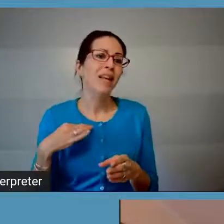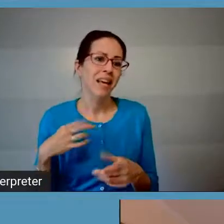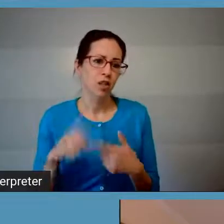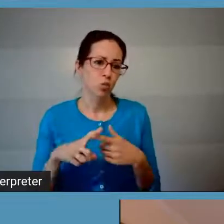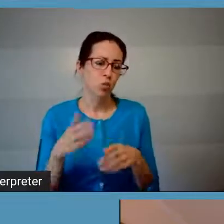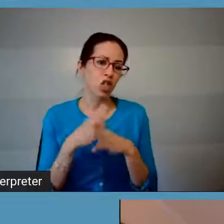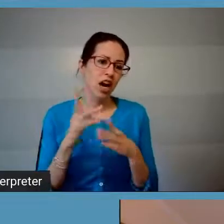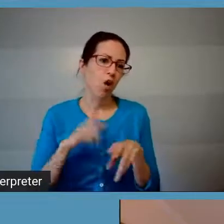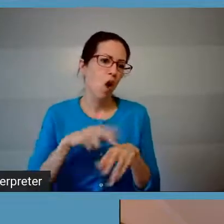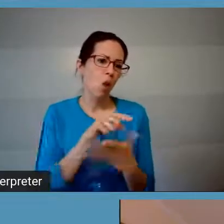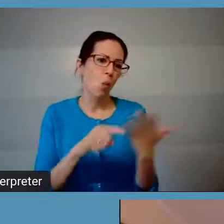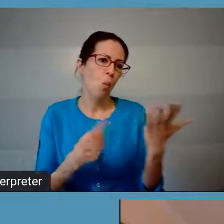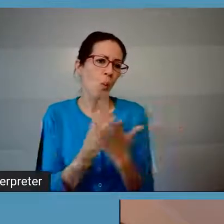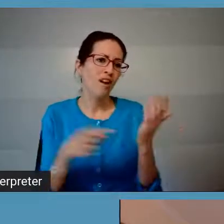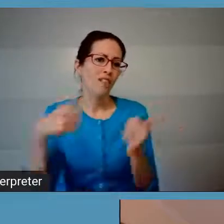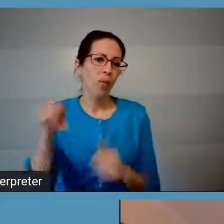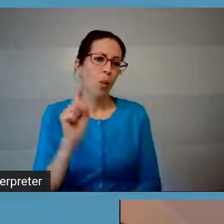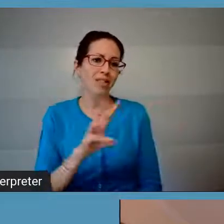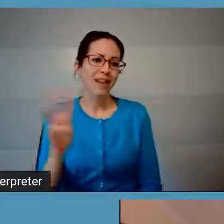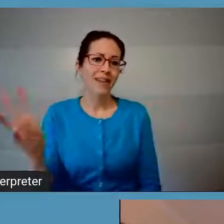sites.